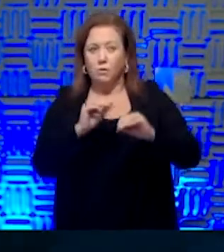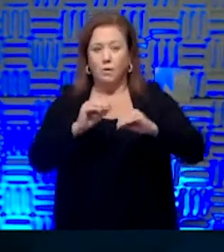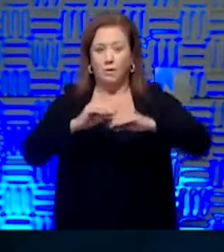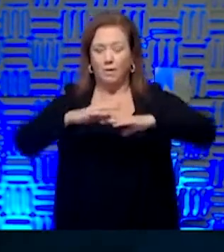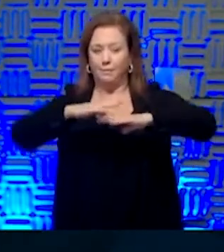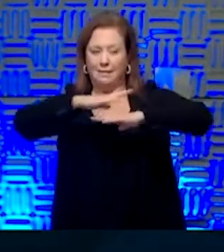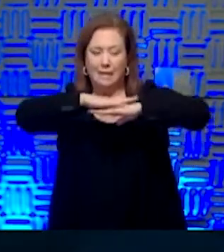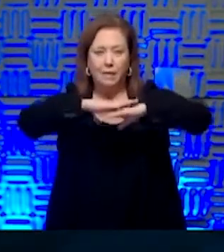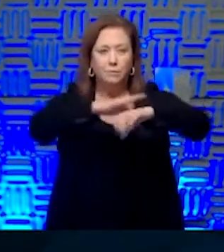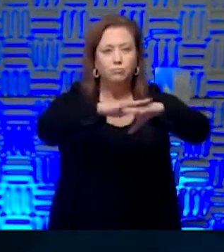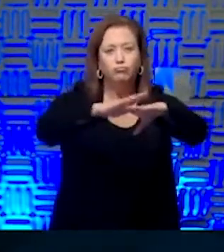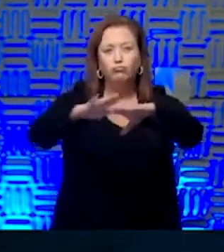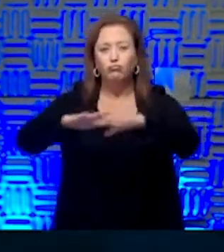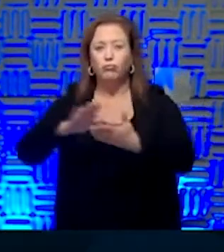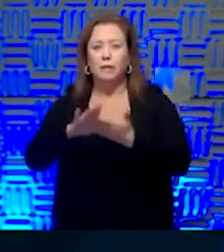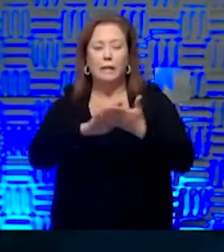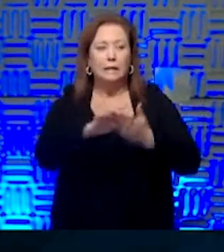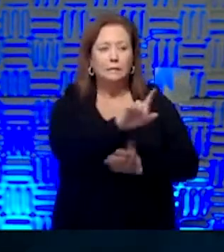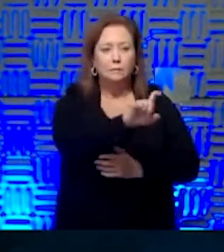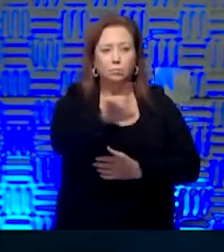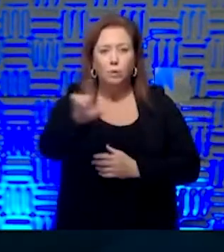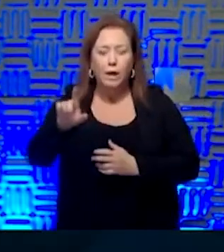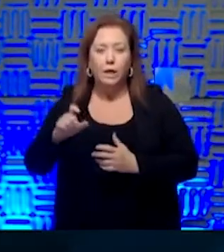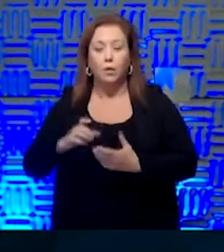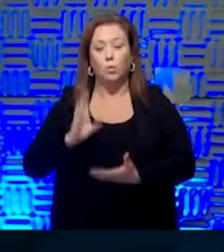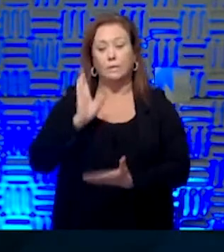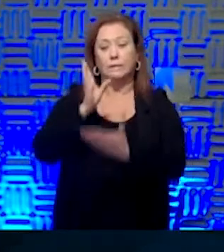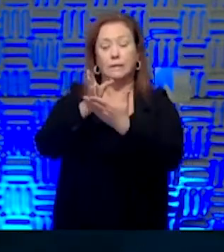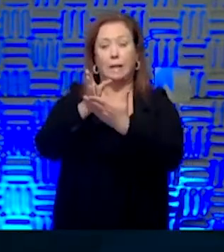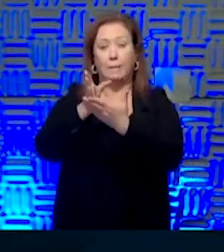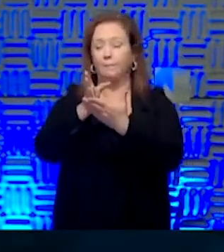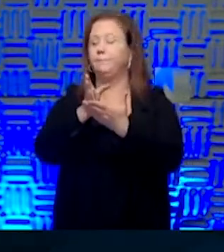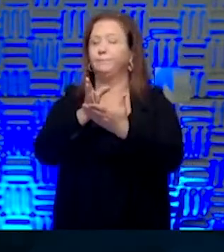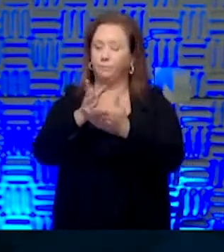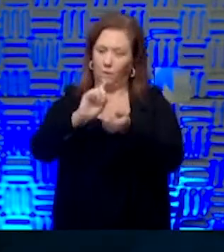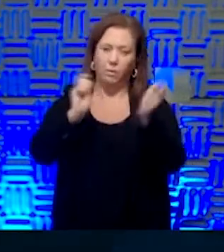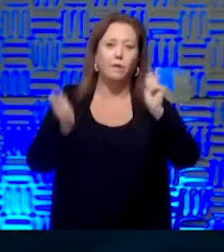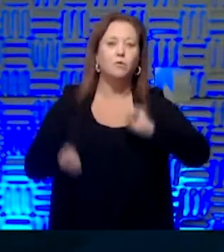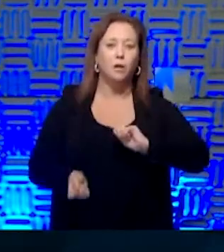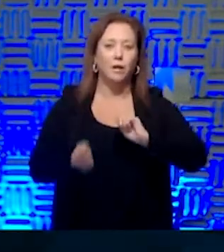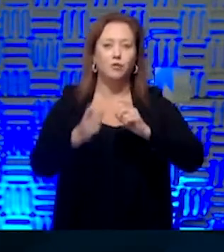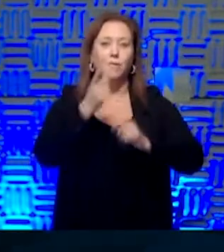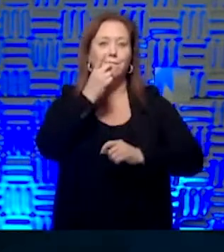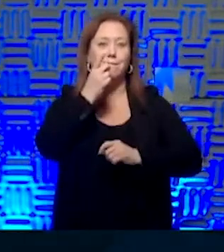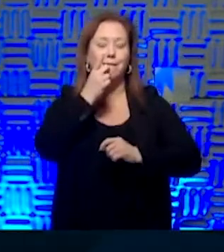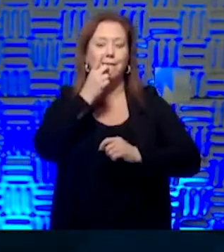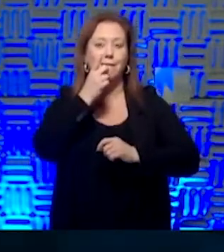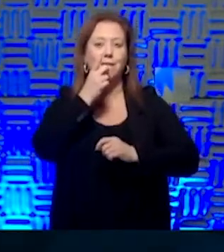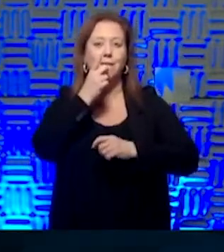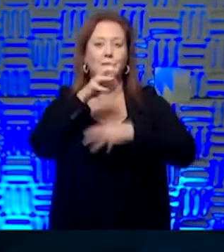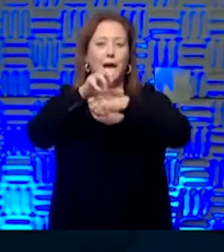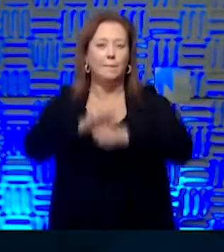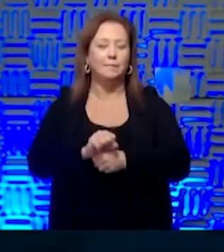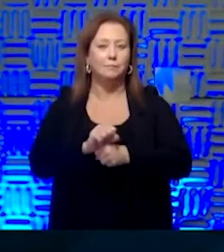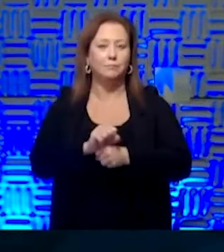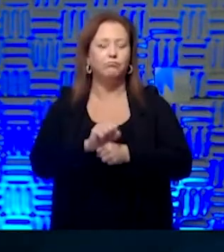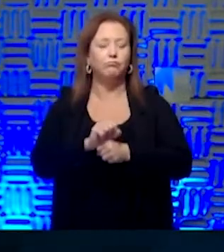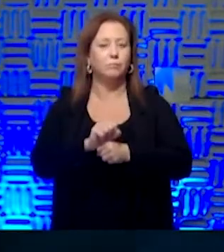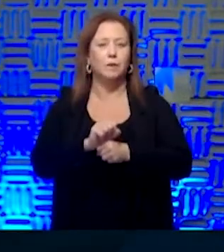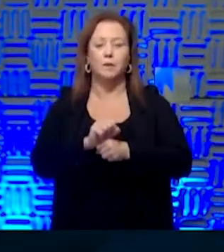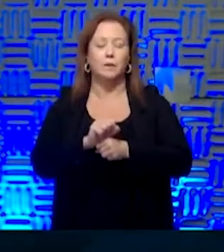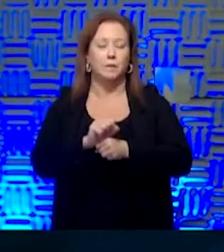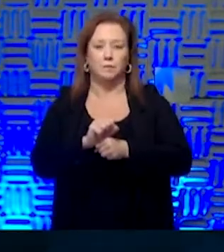all cleaned. We're reducing fomite spreads. We've changed our dining habits and our dining procedures so that patients